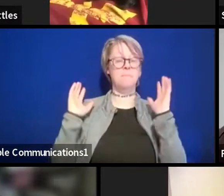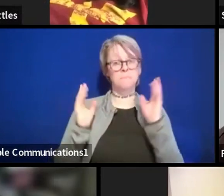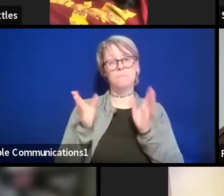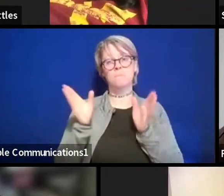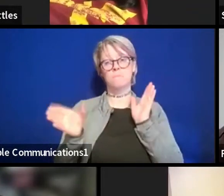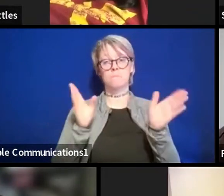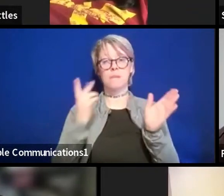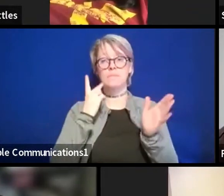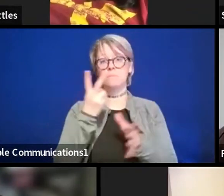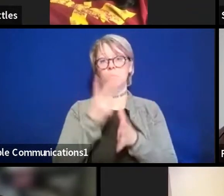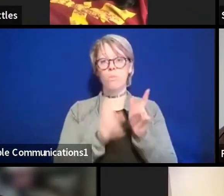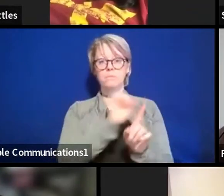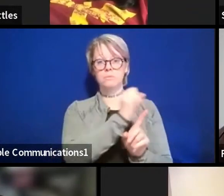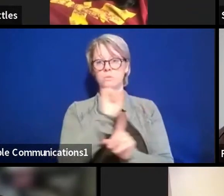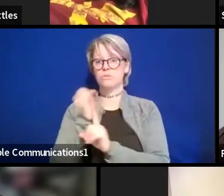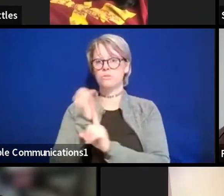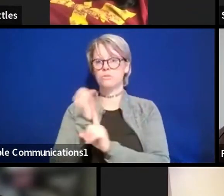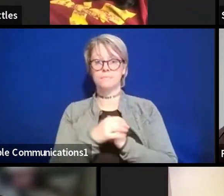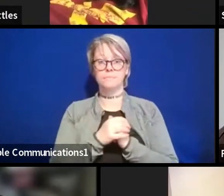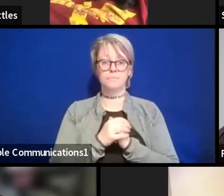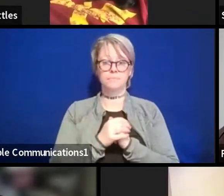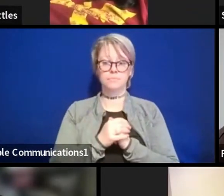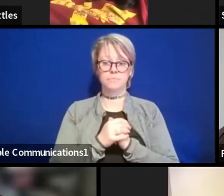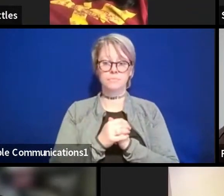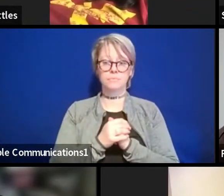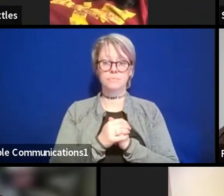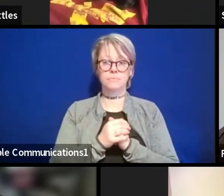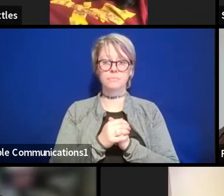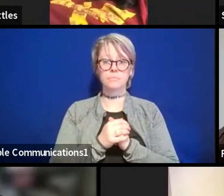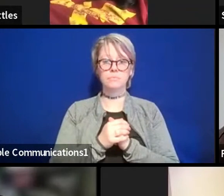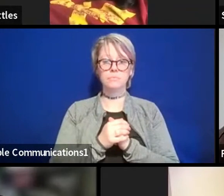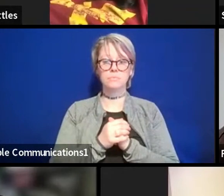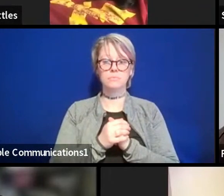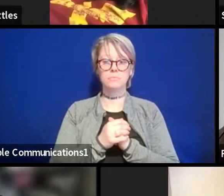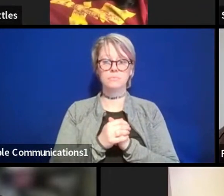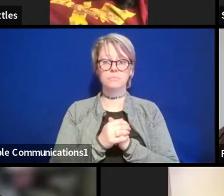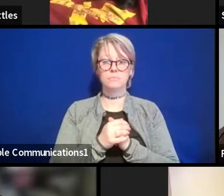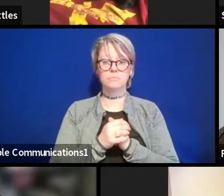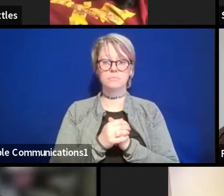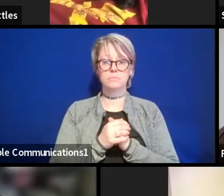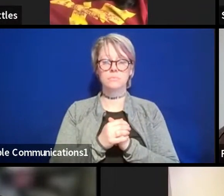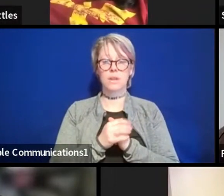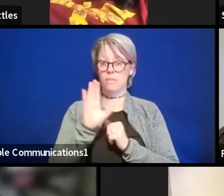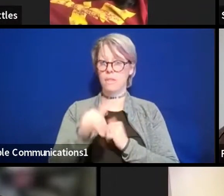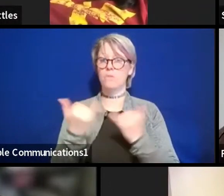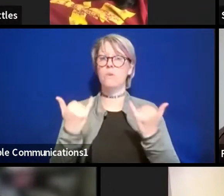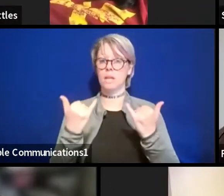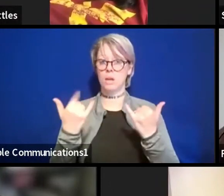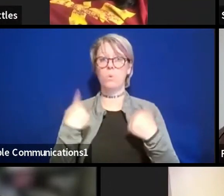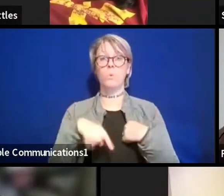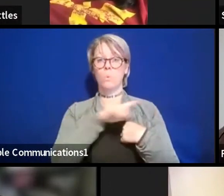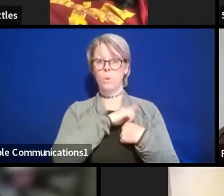And it's something that I think a lot of disabled people are now grappling with, something that we've grappled